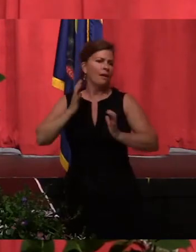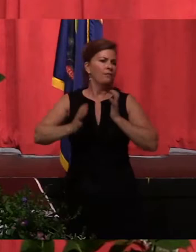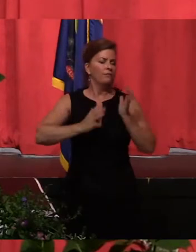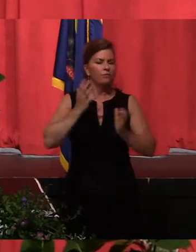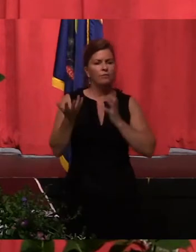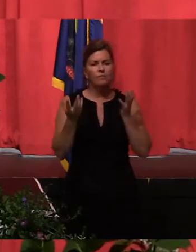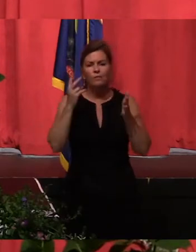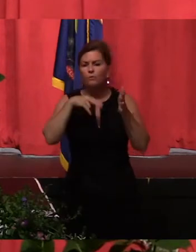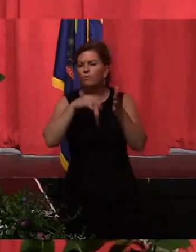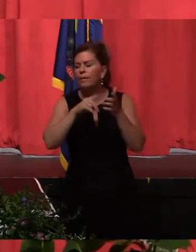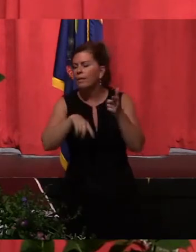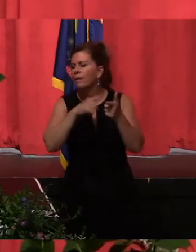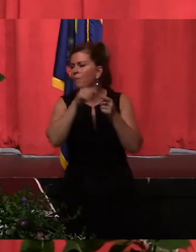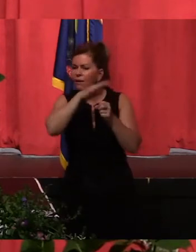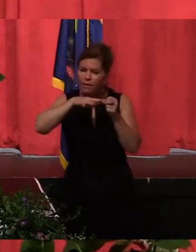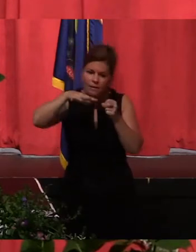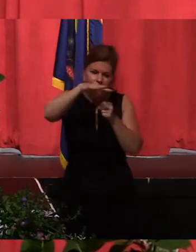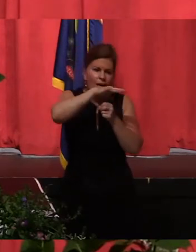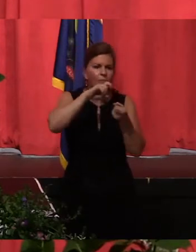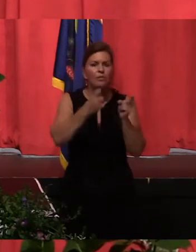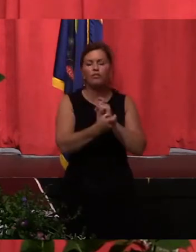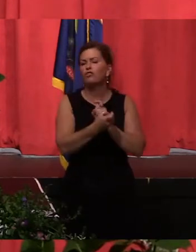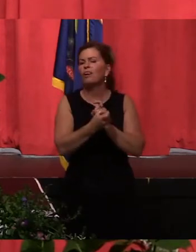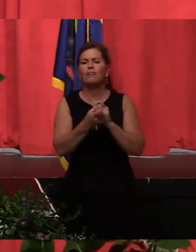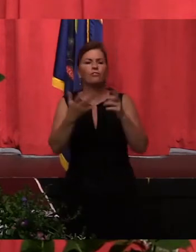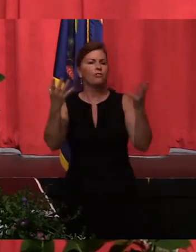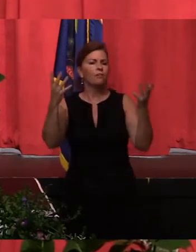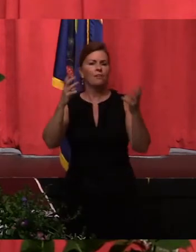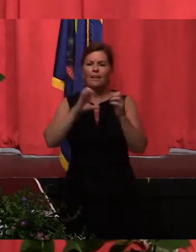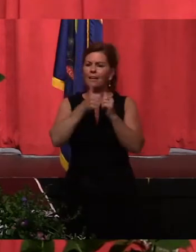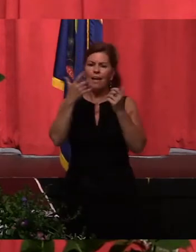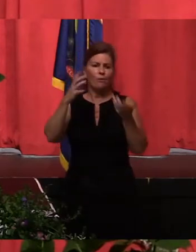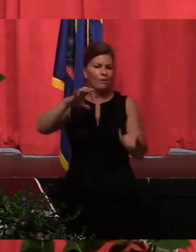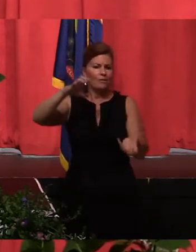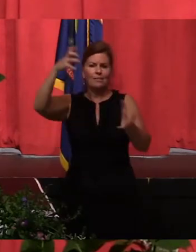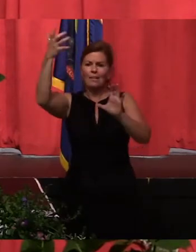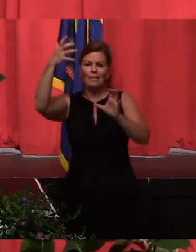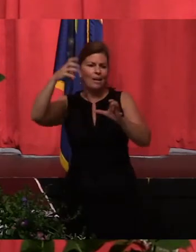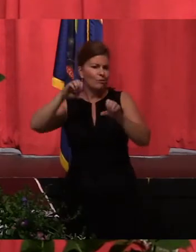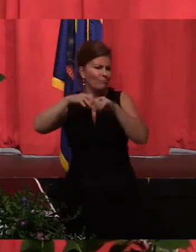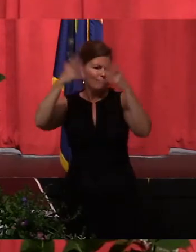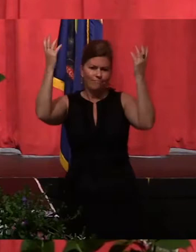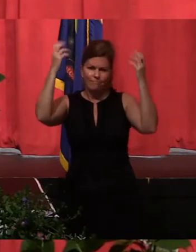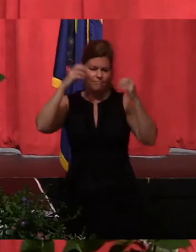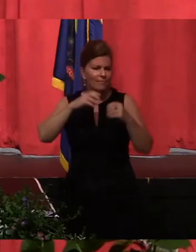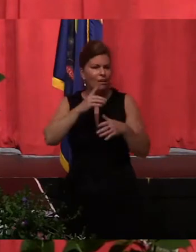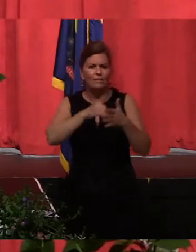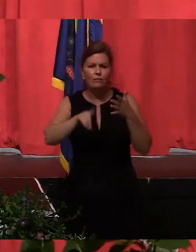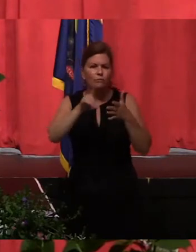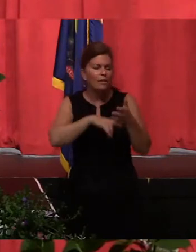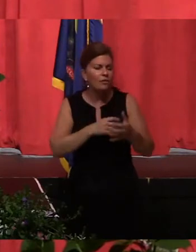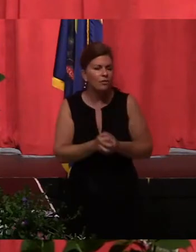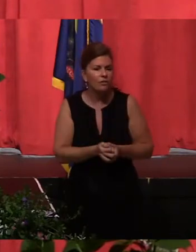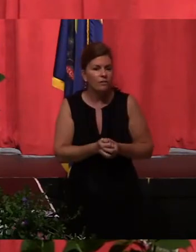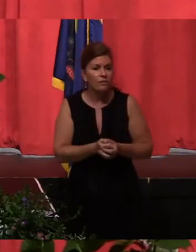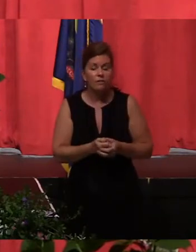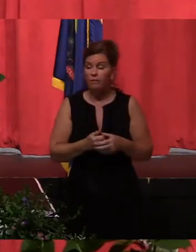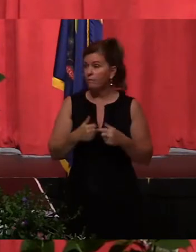about climate change and disrupting the canon, and how to be anti-racist. But I don't like to